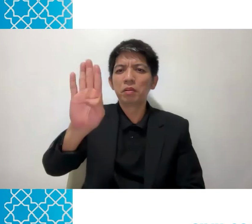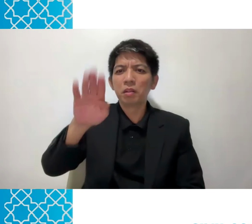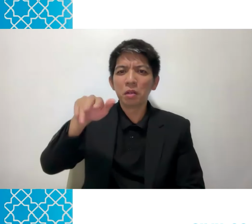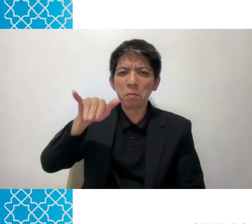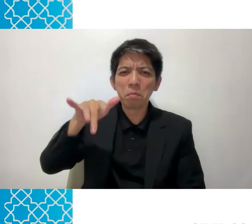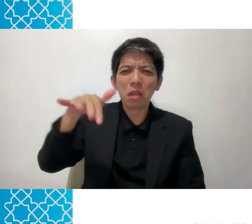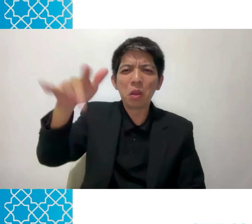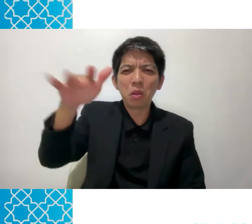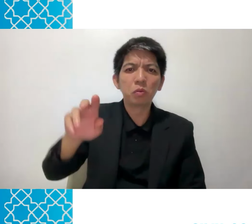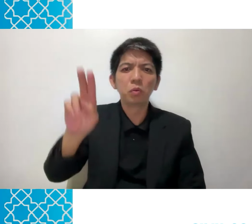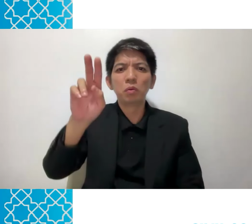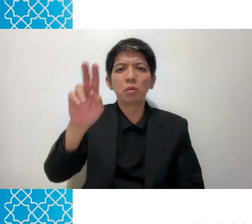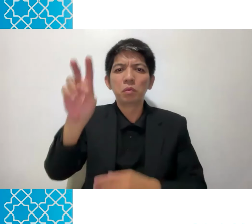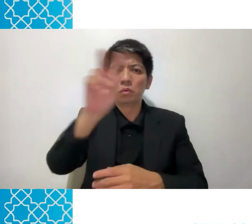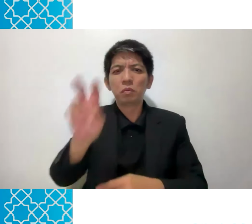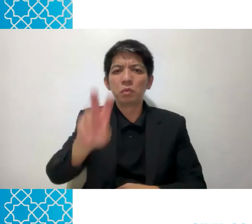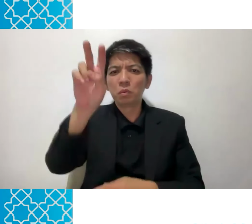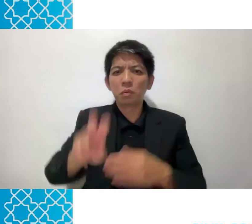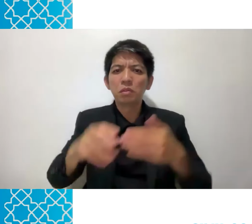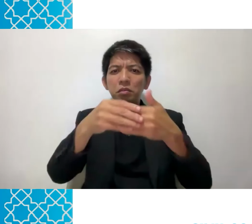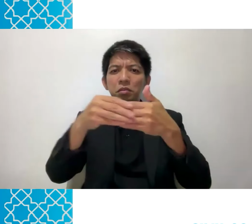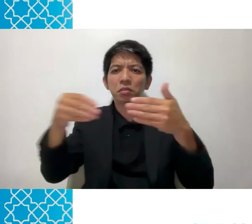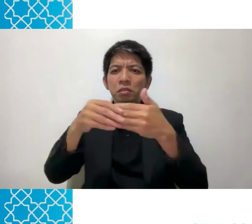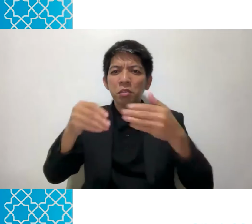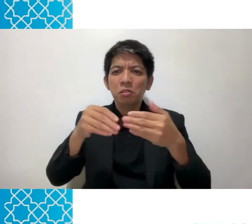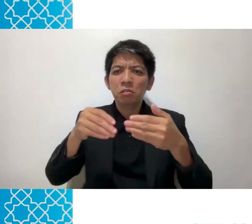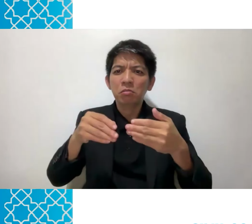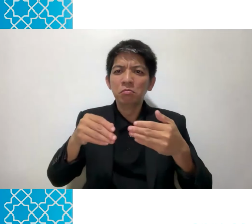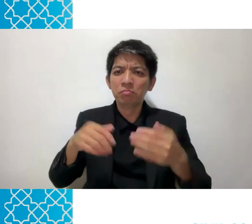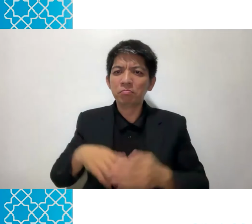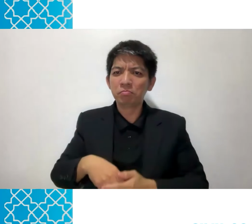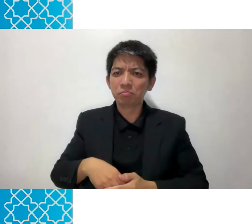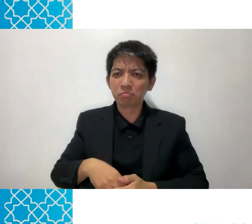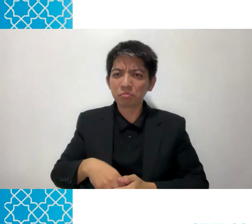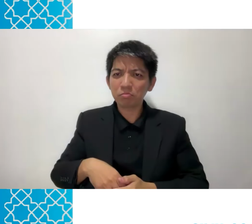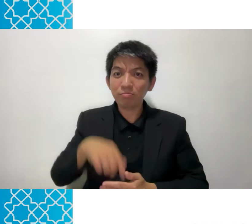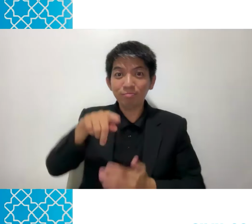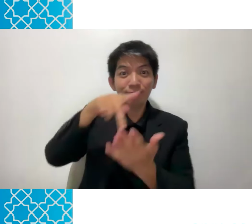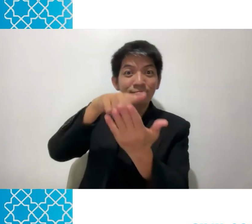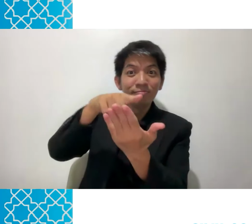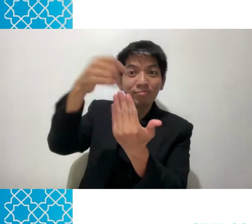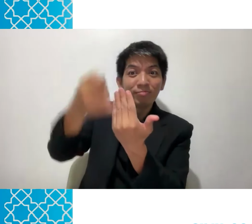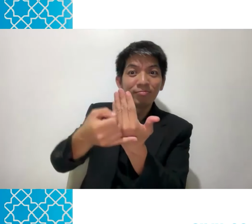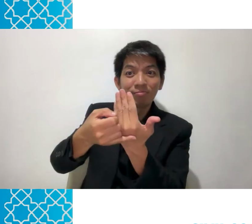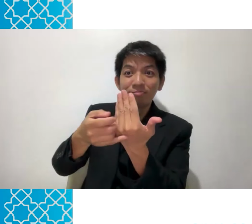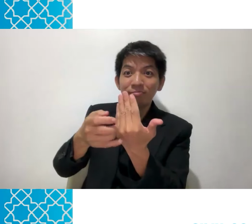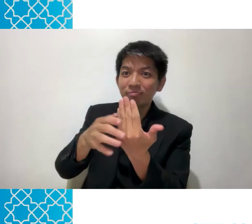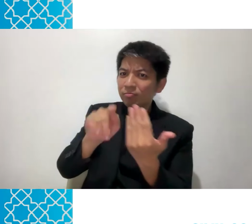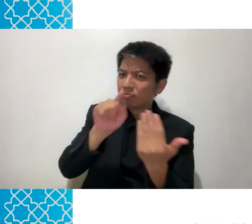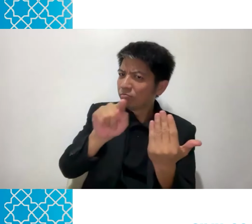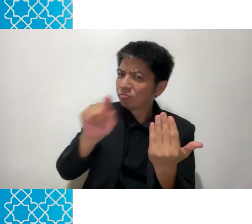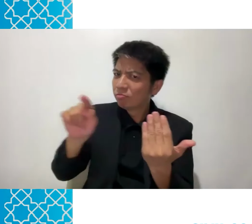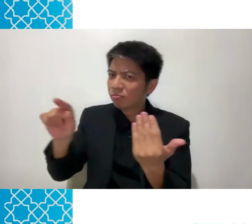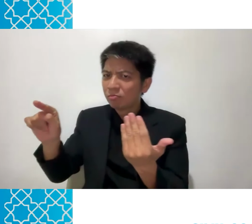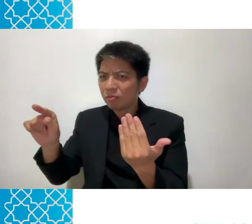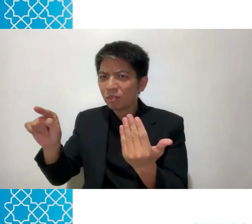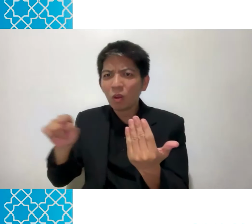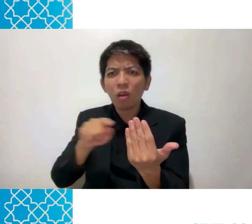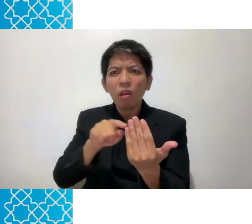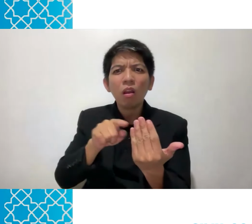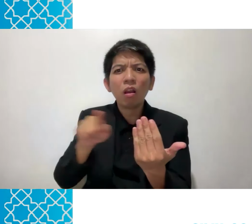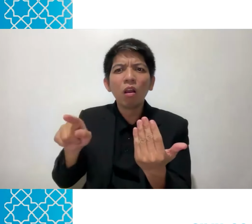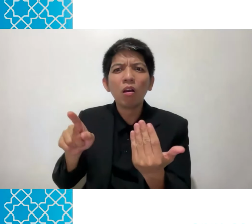this said, you know, behind every single project, there are people, okay? And I think this is really where, you